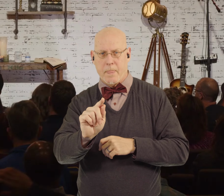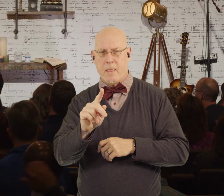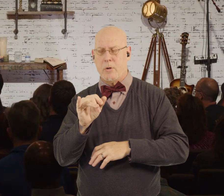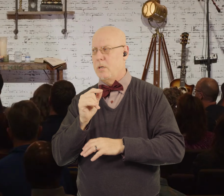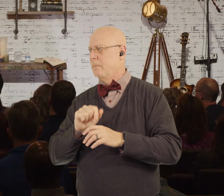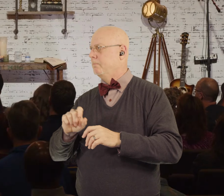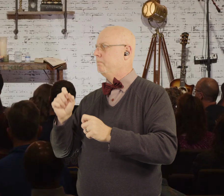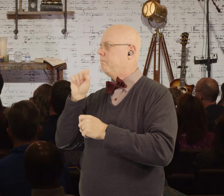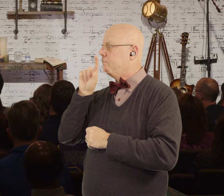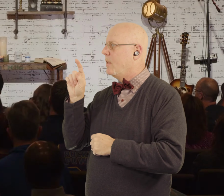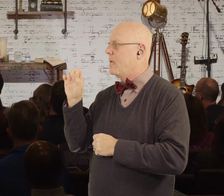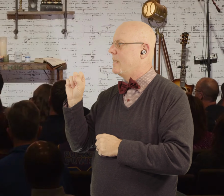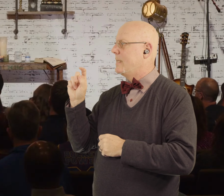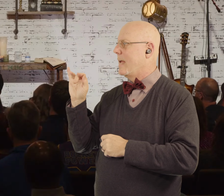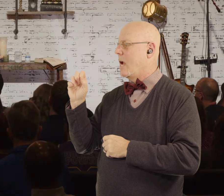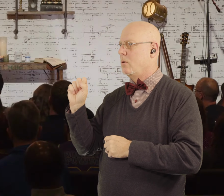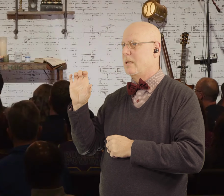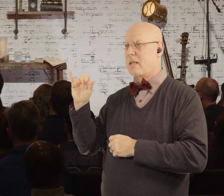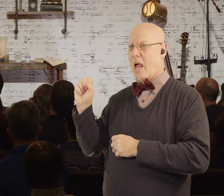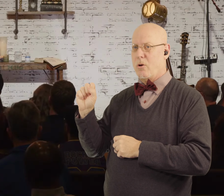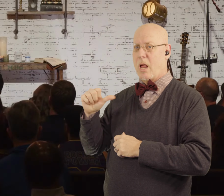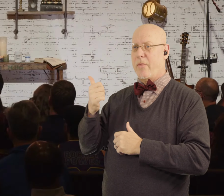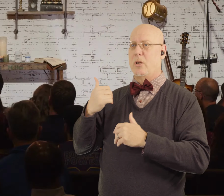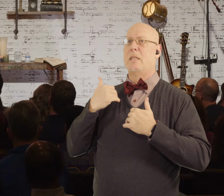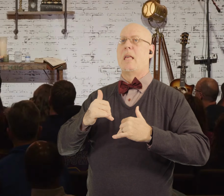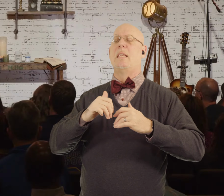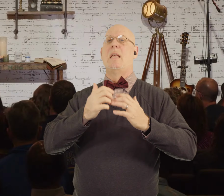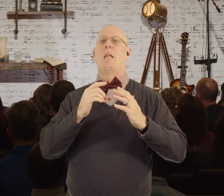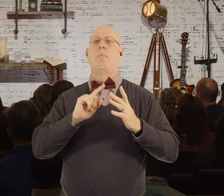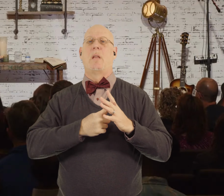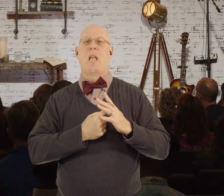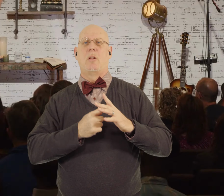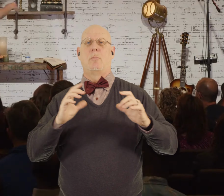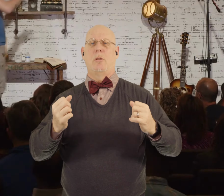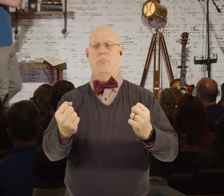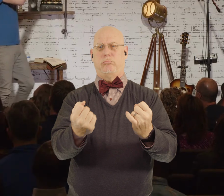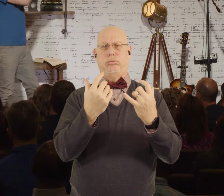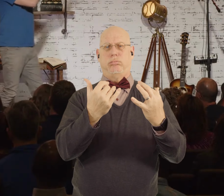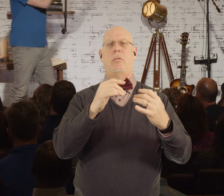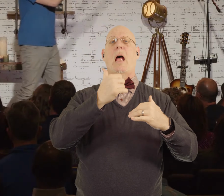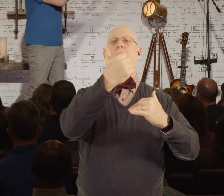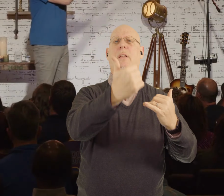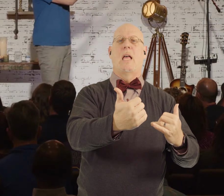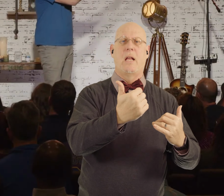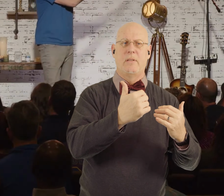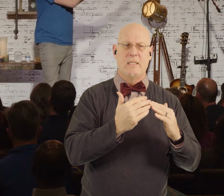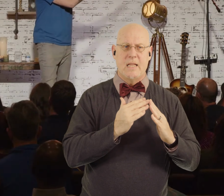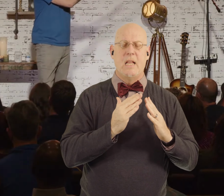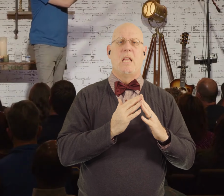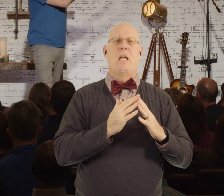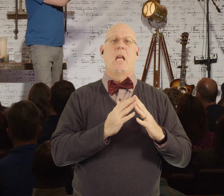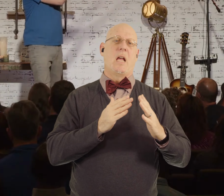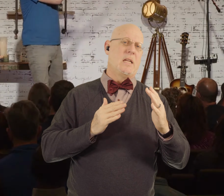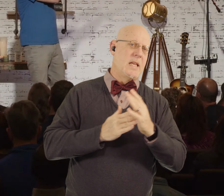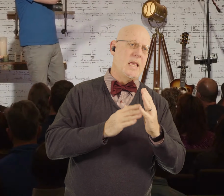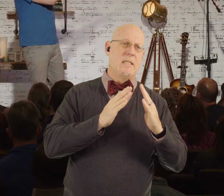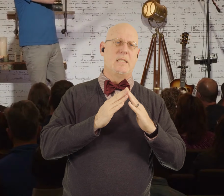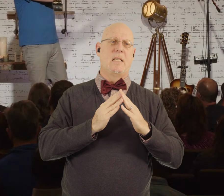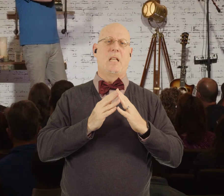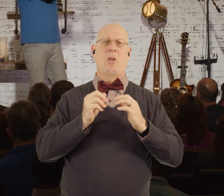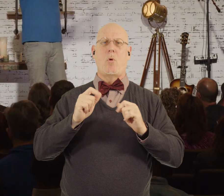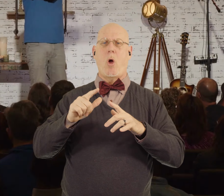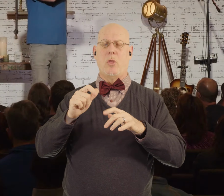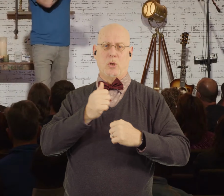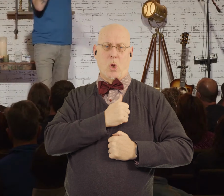his way back up. And of course, the Persian then went and told Cyrus, and Cyrus went on the other side of the city and began to conduct his campaign of